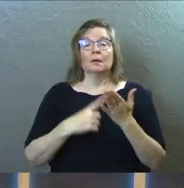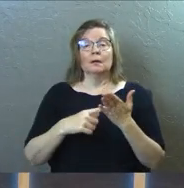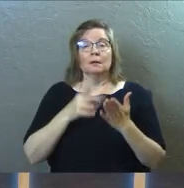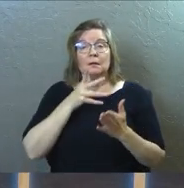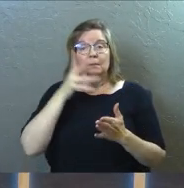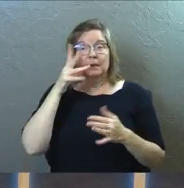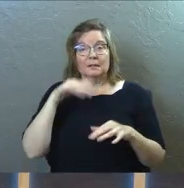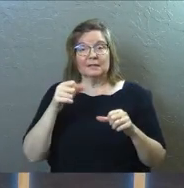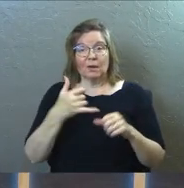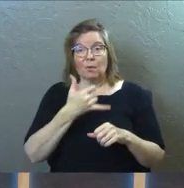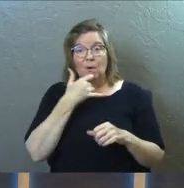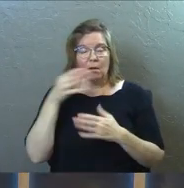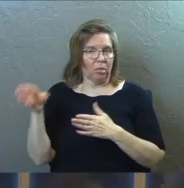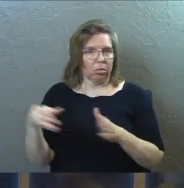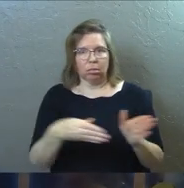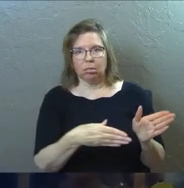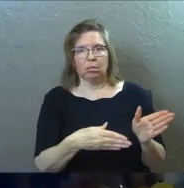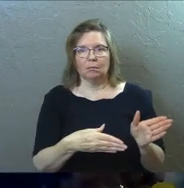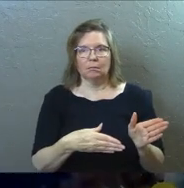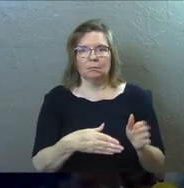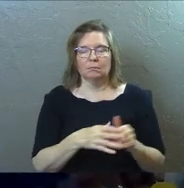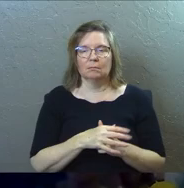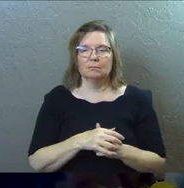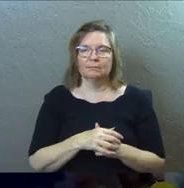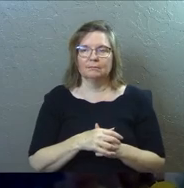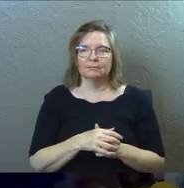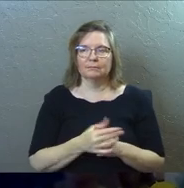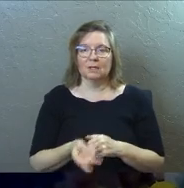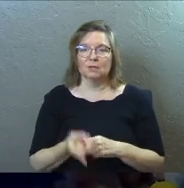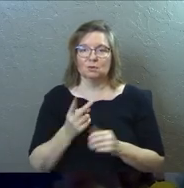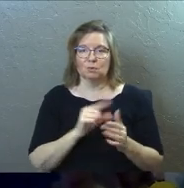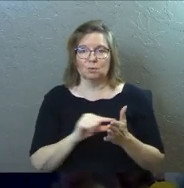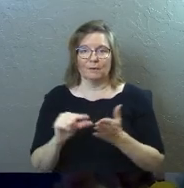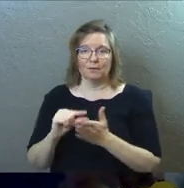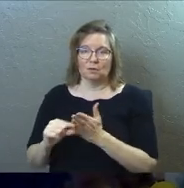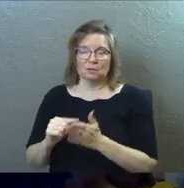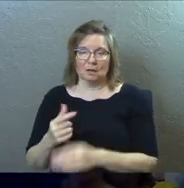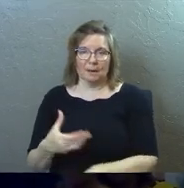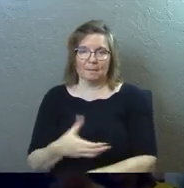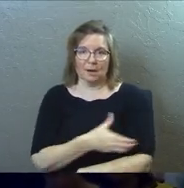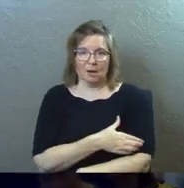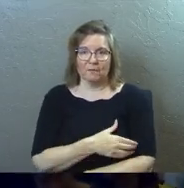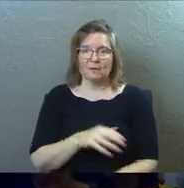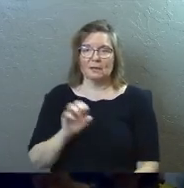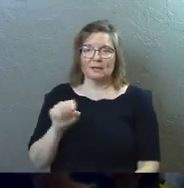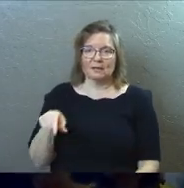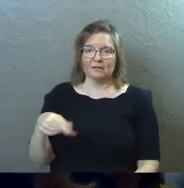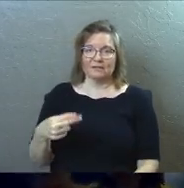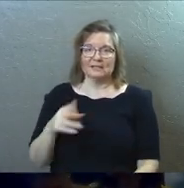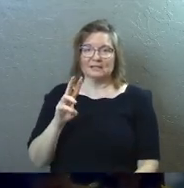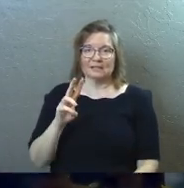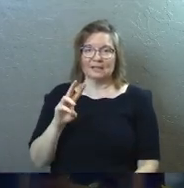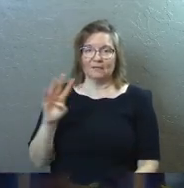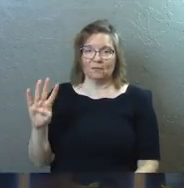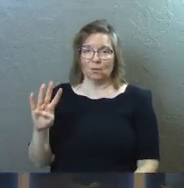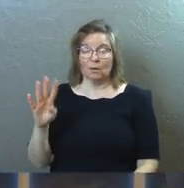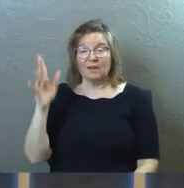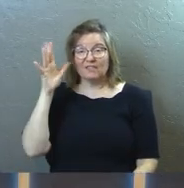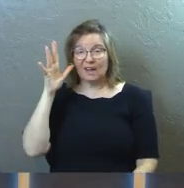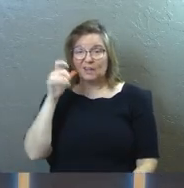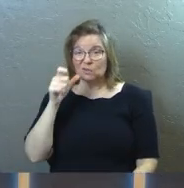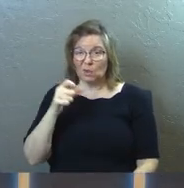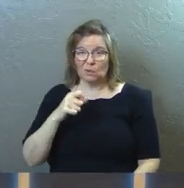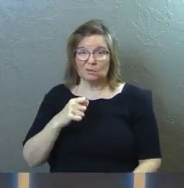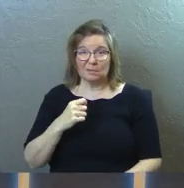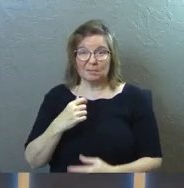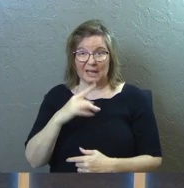Sometimes our parenting takes the wrong turn. These two verses are powerful. Ephesians 6, 4. Fathers, do not provoke your